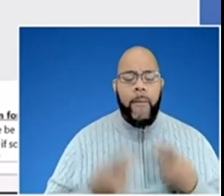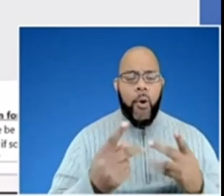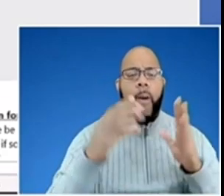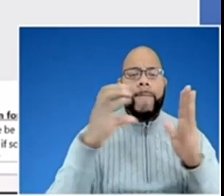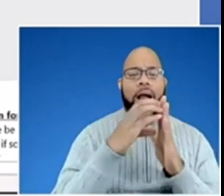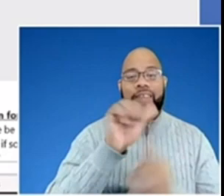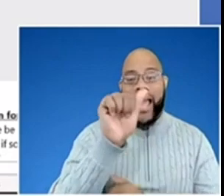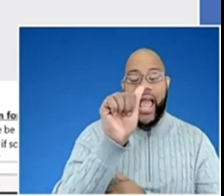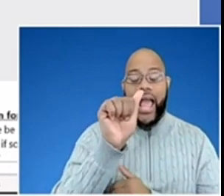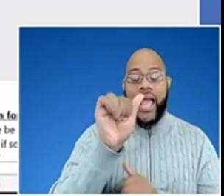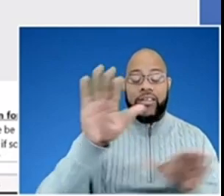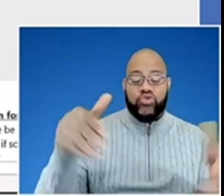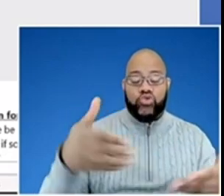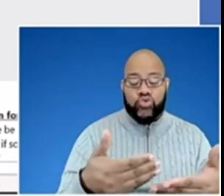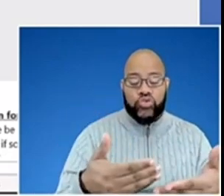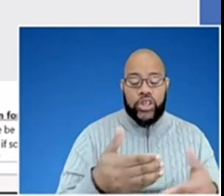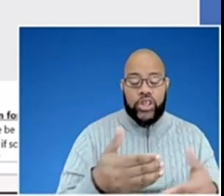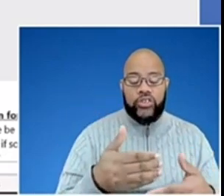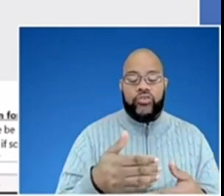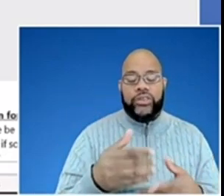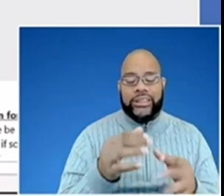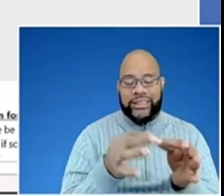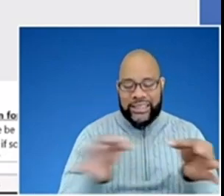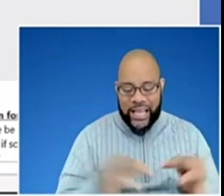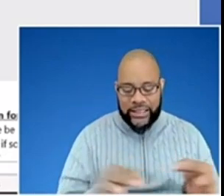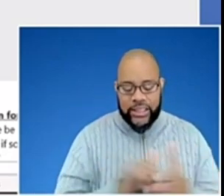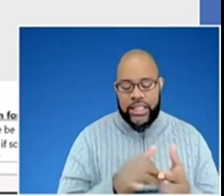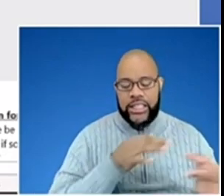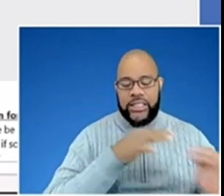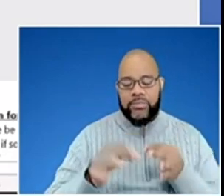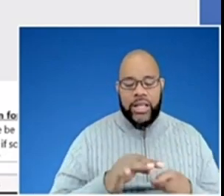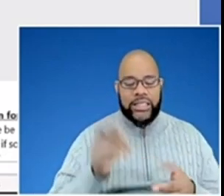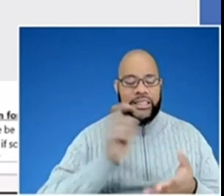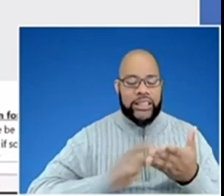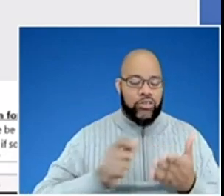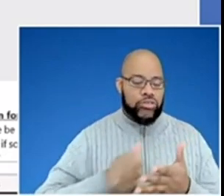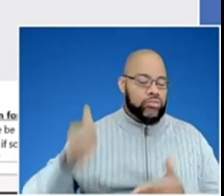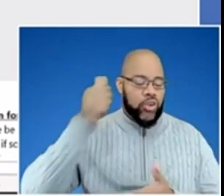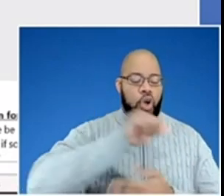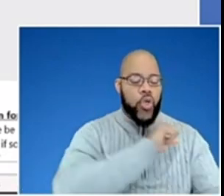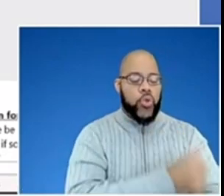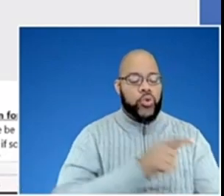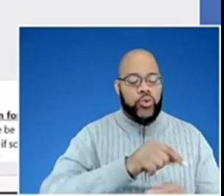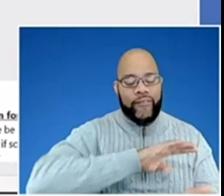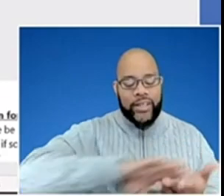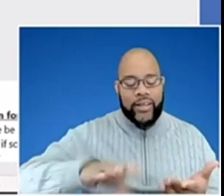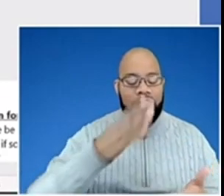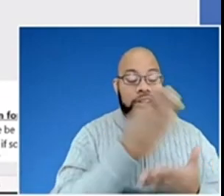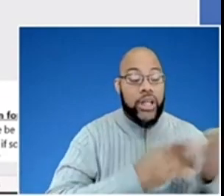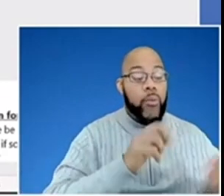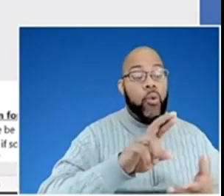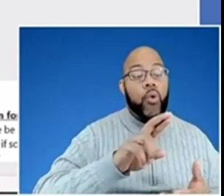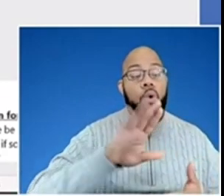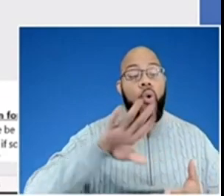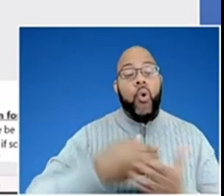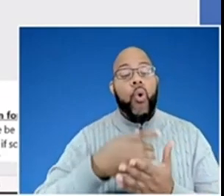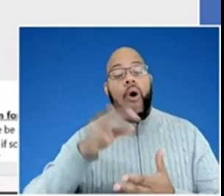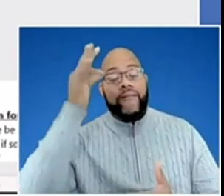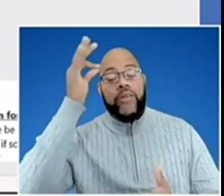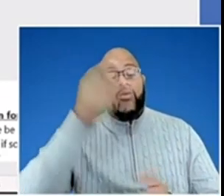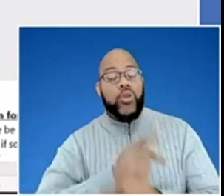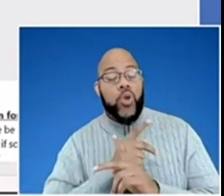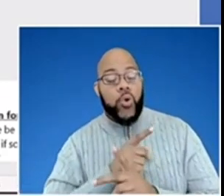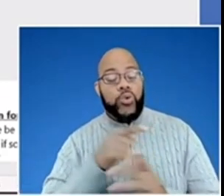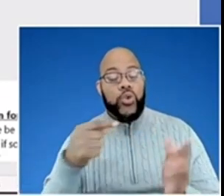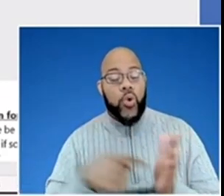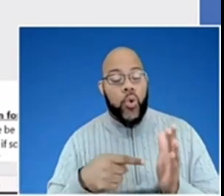is introductory text, which outlines the secretary's authority to forgive some or all federal student loan debts owed